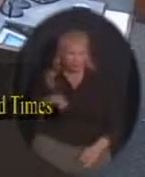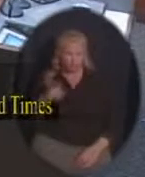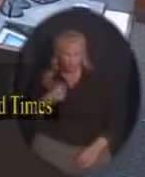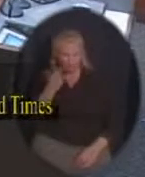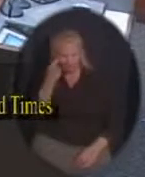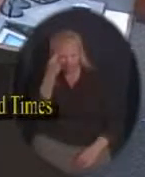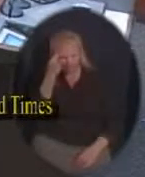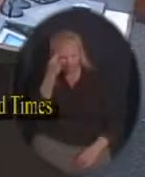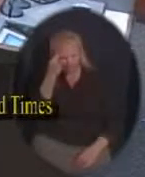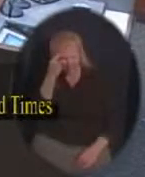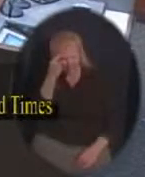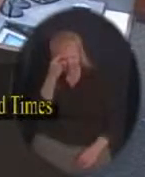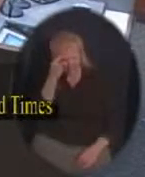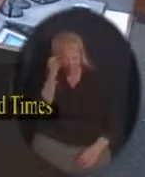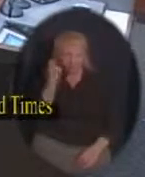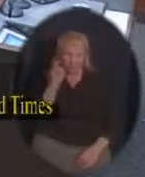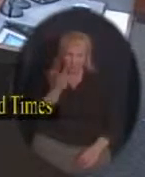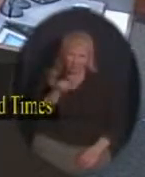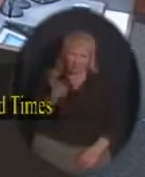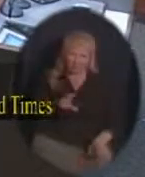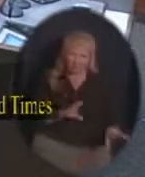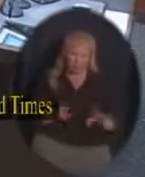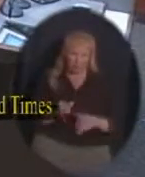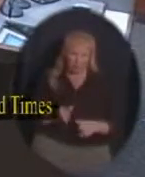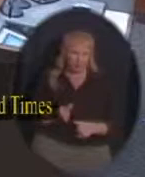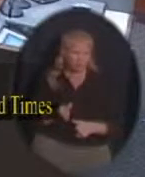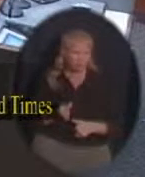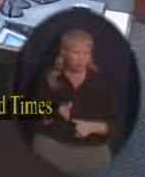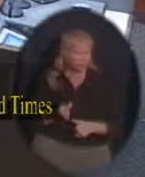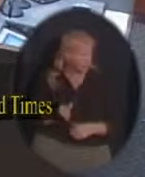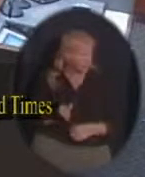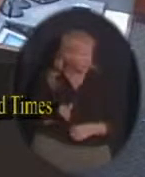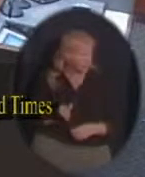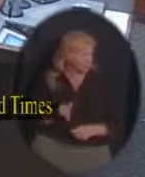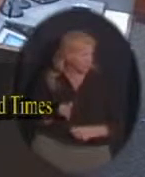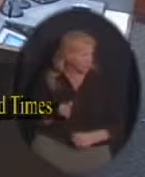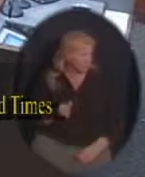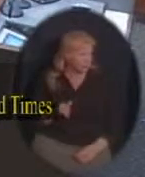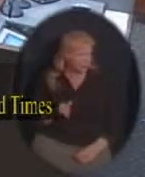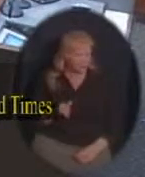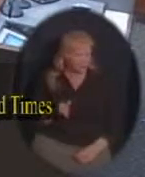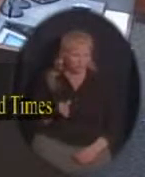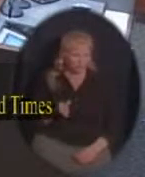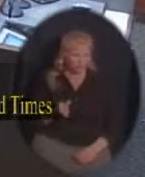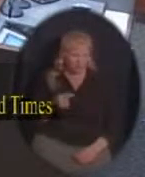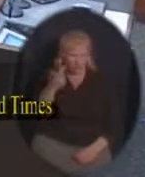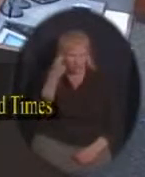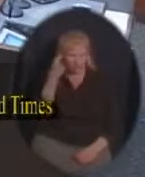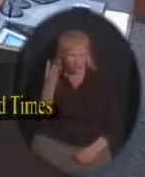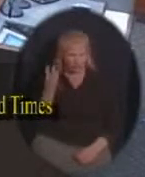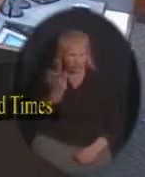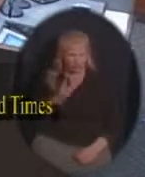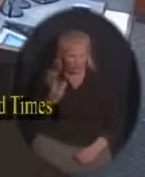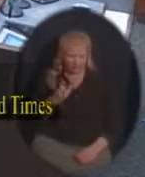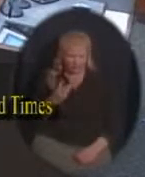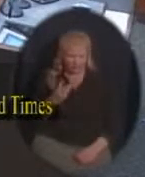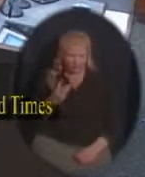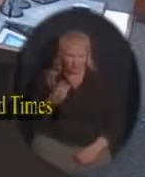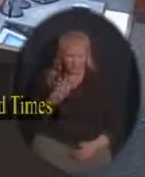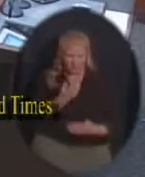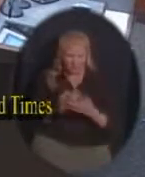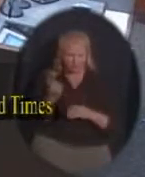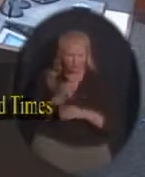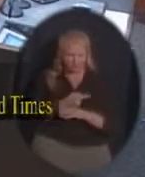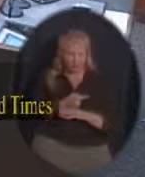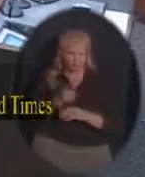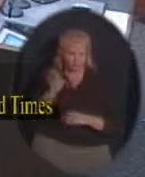that June the 14th date works best for me. I don't know where everybody else is. Works best for me as too. well. Wednesday, and that should be a very short meeting.